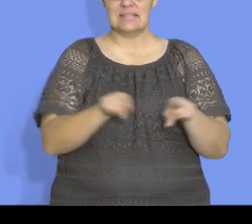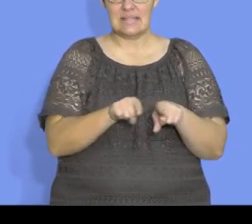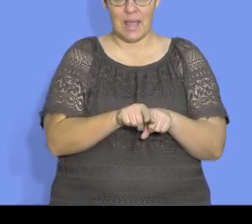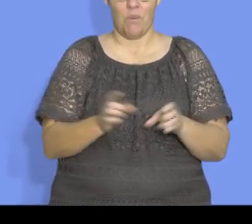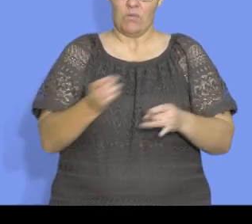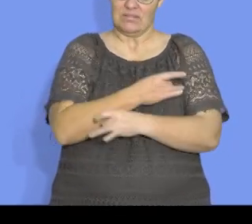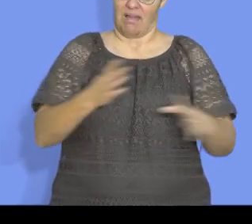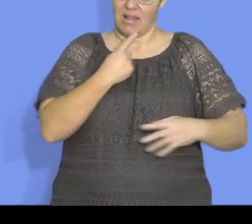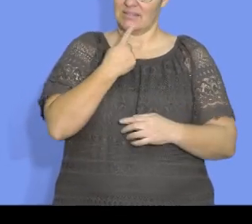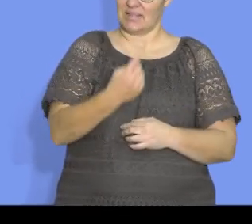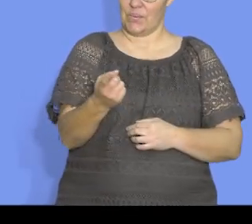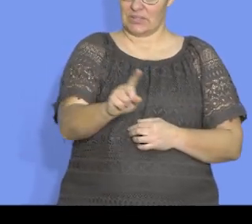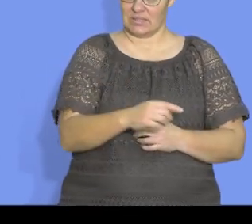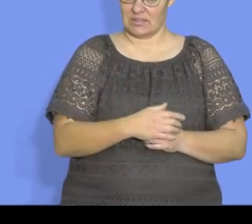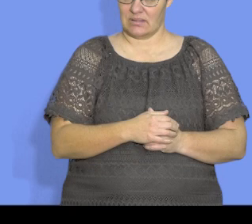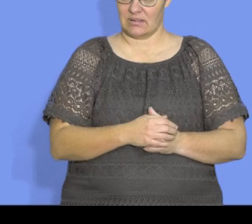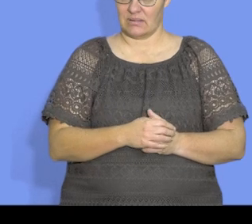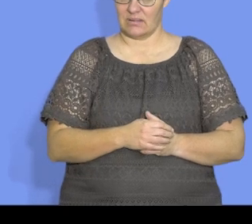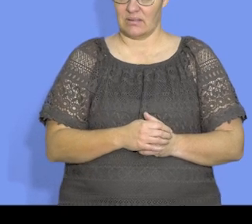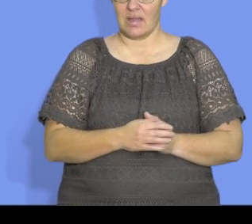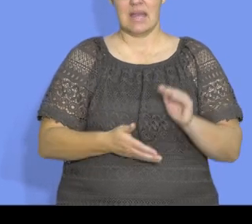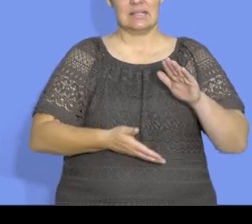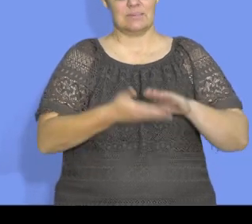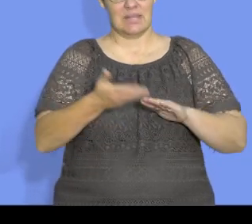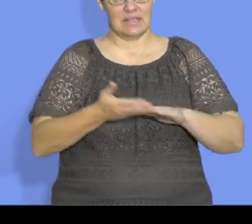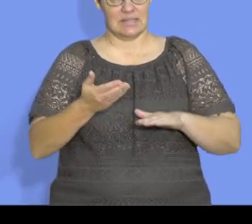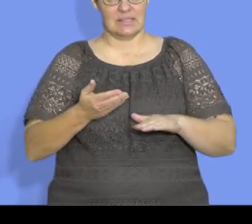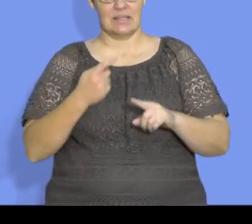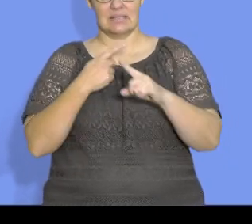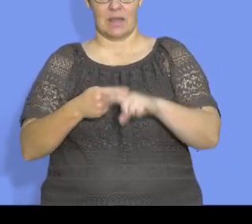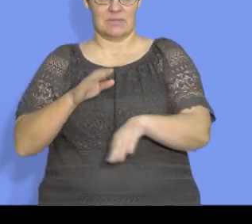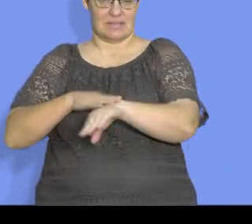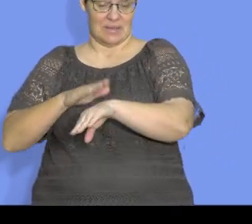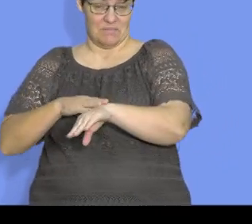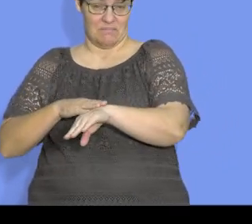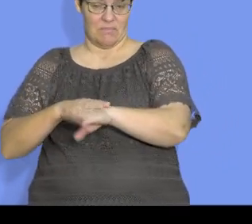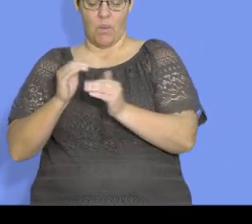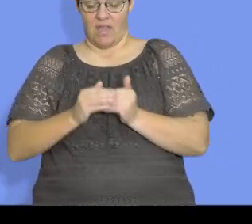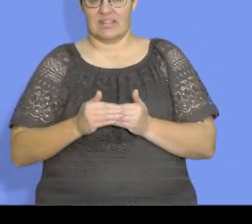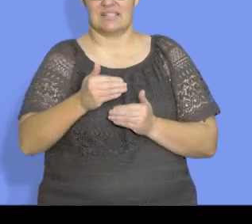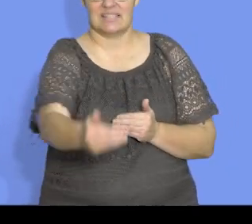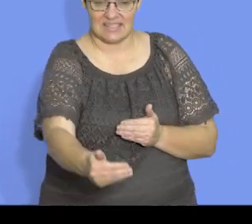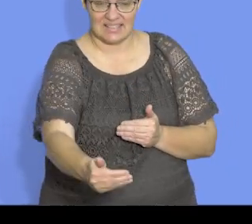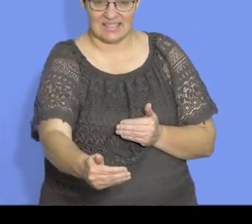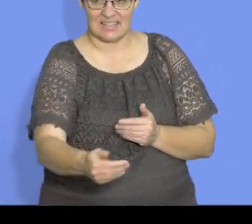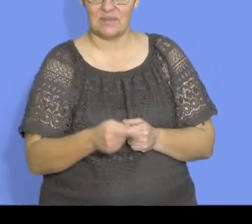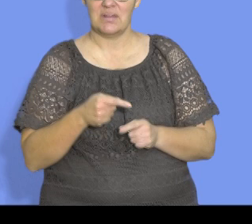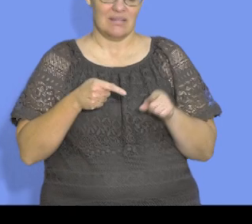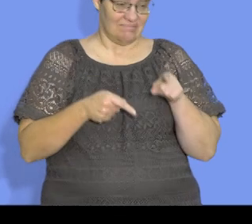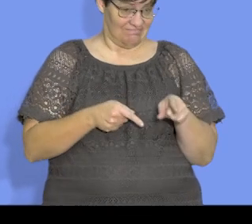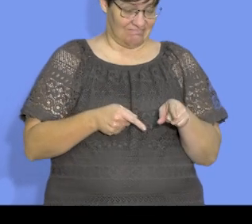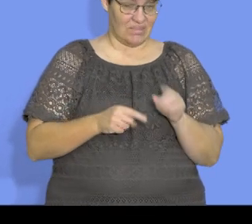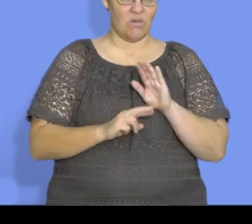And like we've said right in the beginning, when we take speed times time, we get distance. So